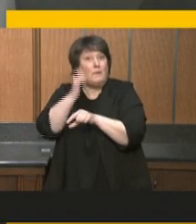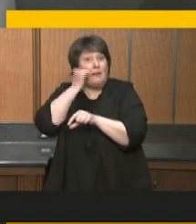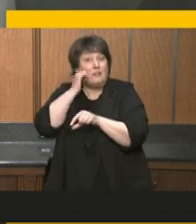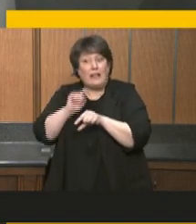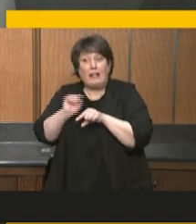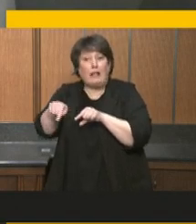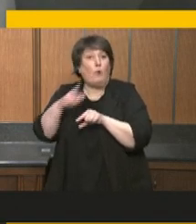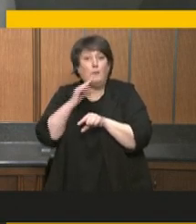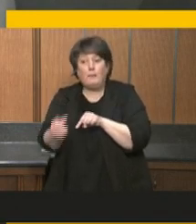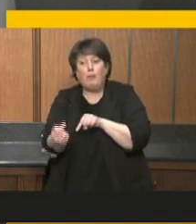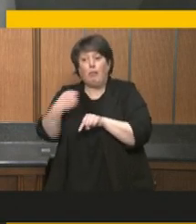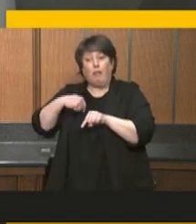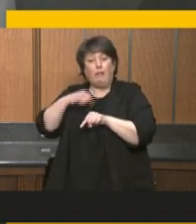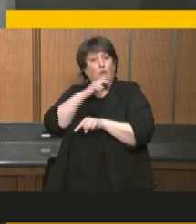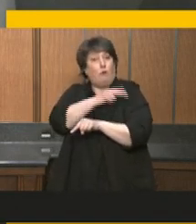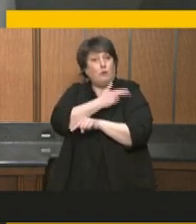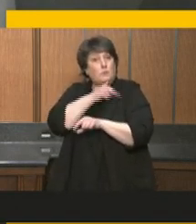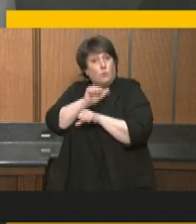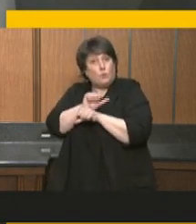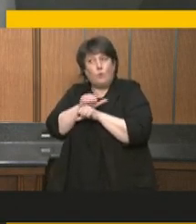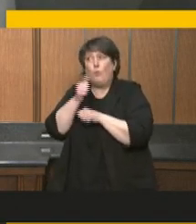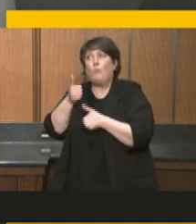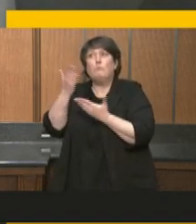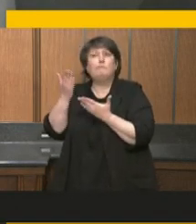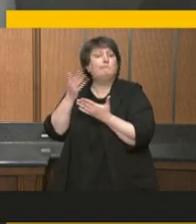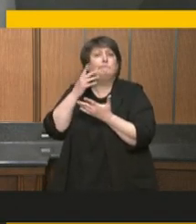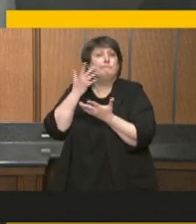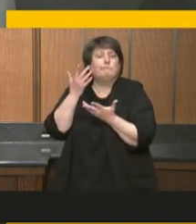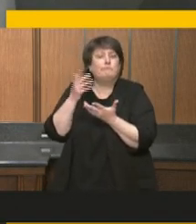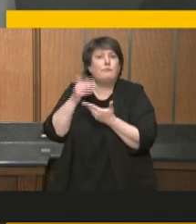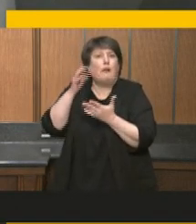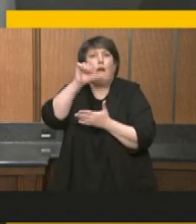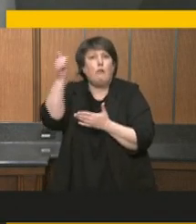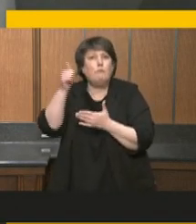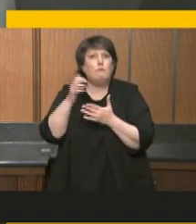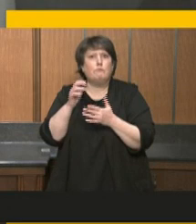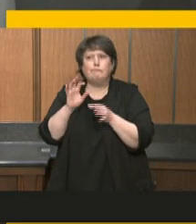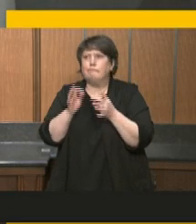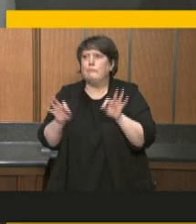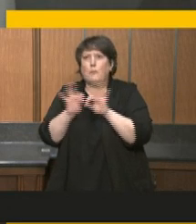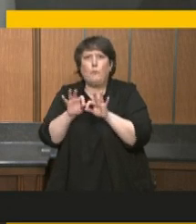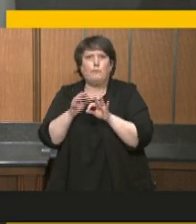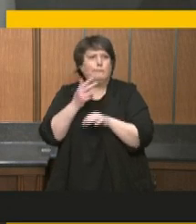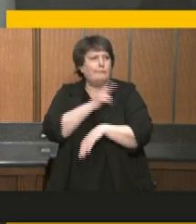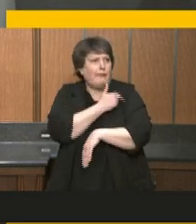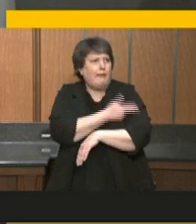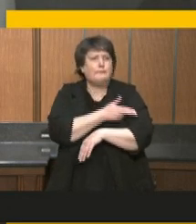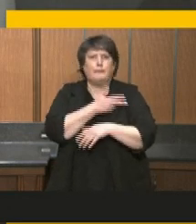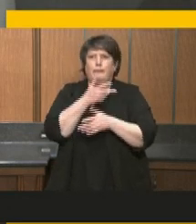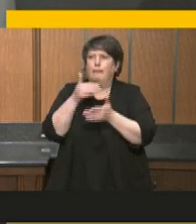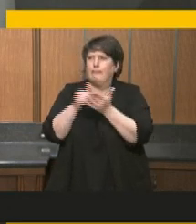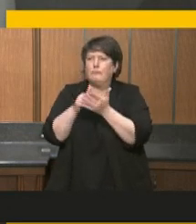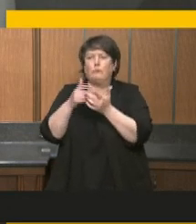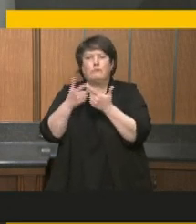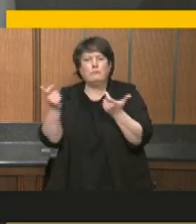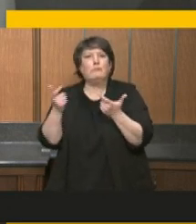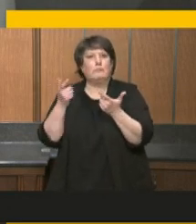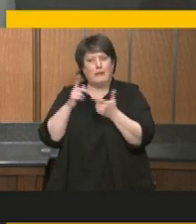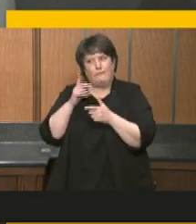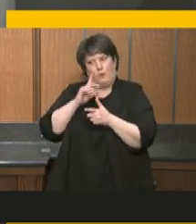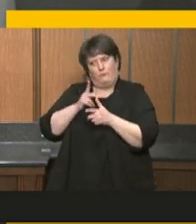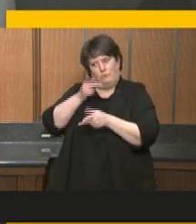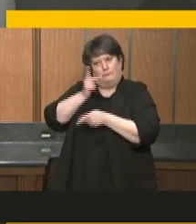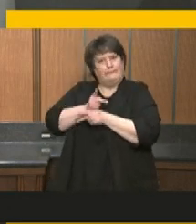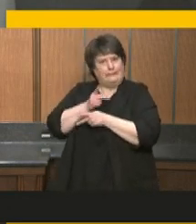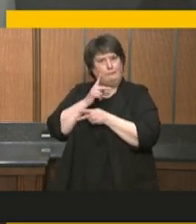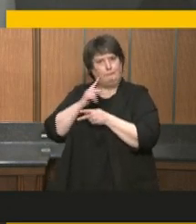hospitals and to provide other essential services. And we have to make sure that those people can get to work to do the job of keeping Canadians safe, because